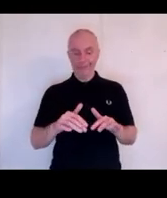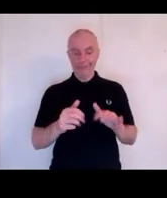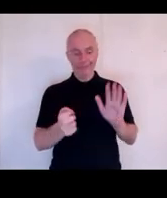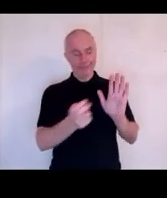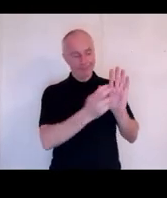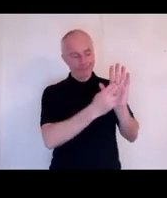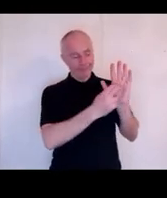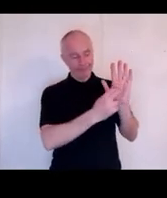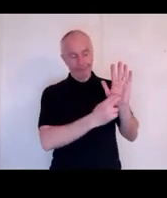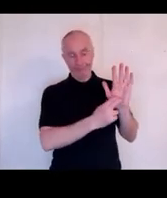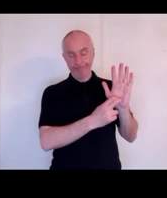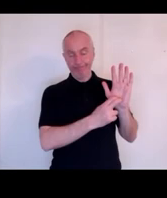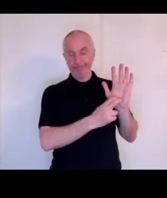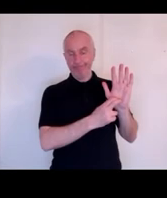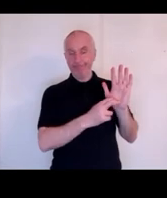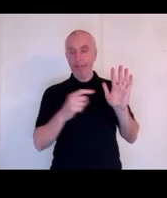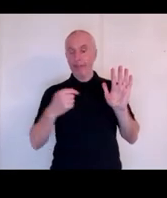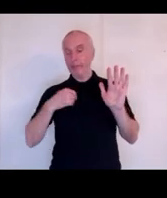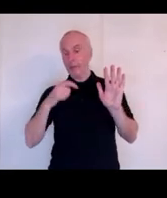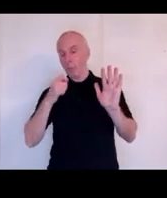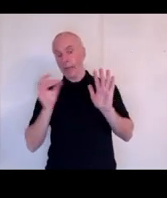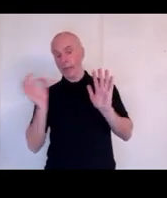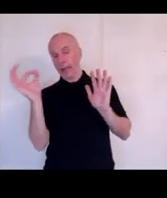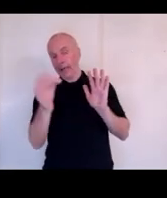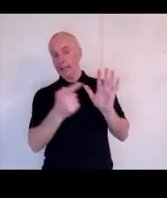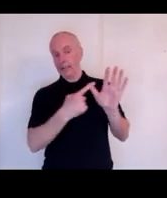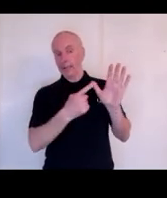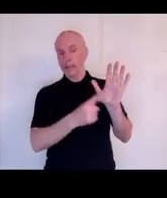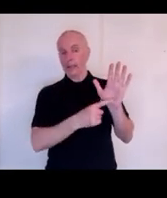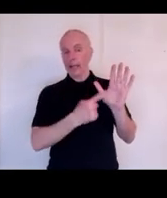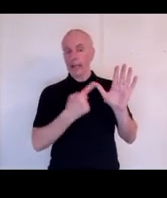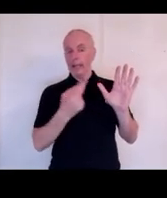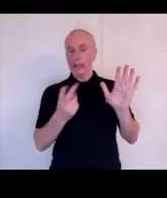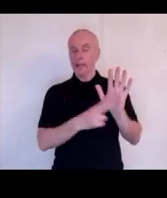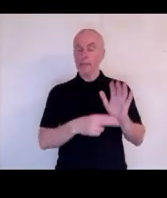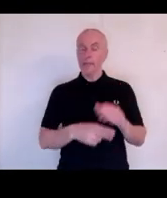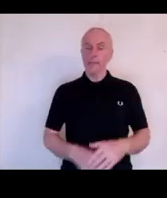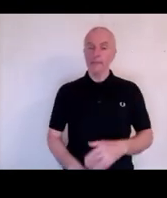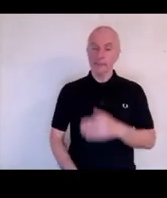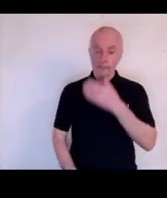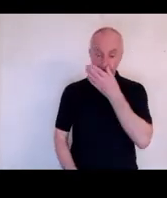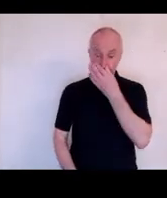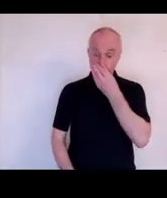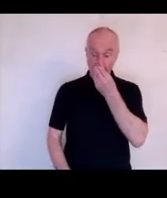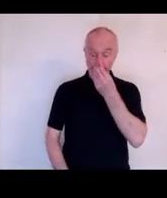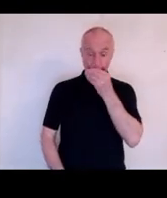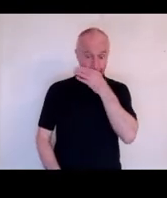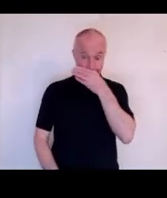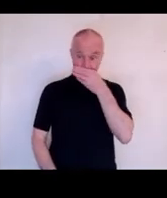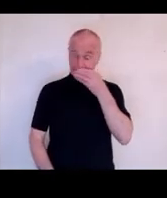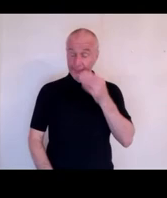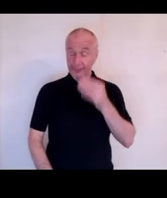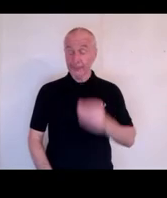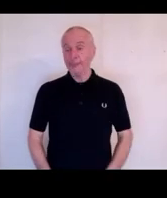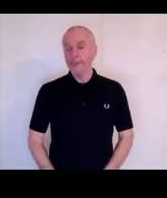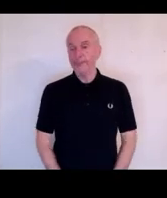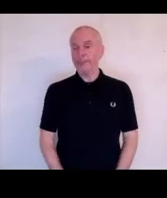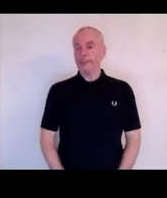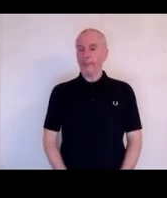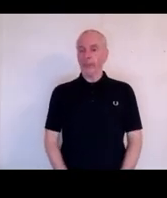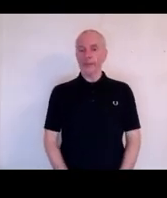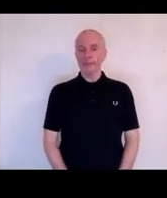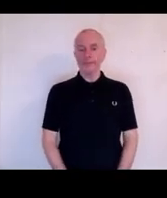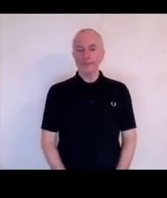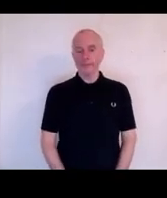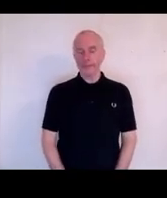that verbally to Alan very shortly. Okay, so I'll leave that for those of you to pop into the question box. Whilst we do that, I'm going to